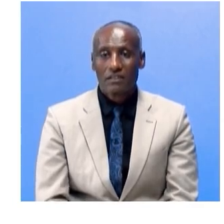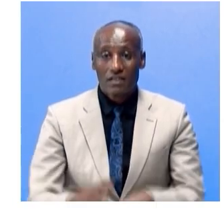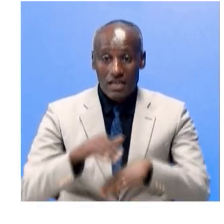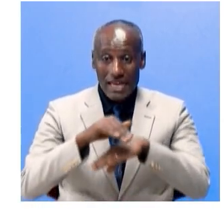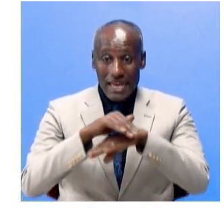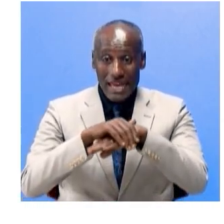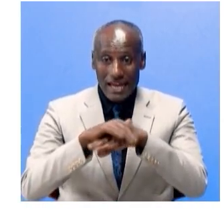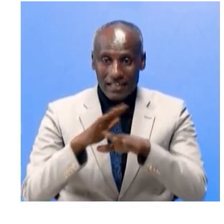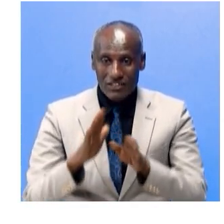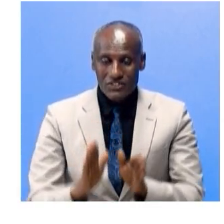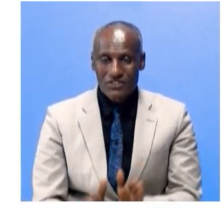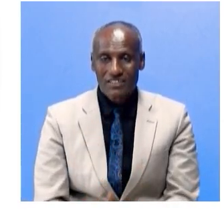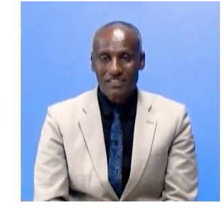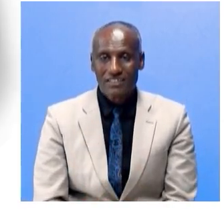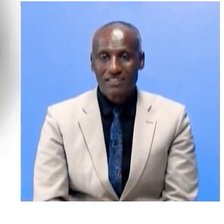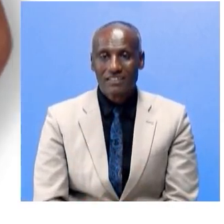English